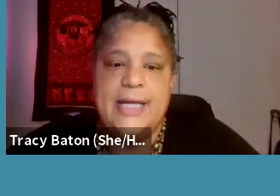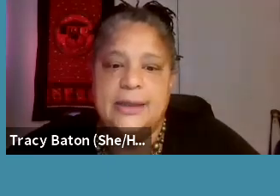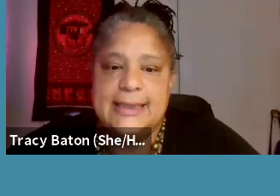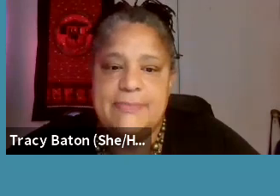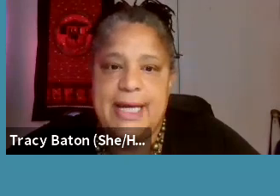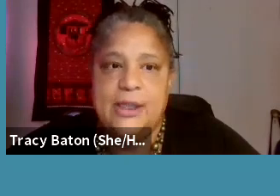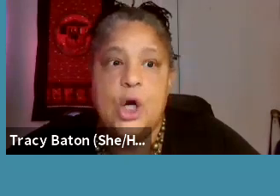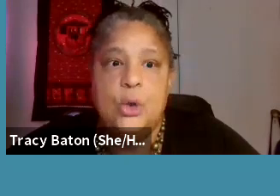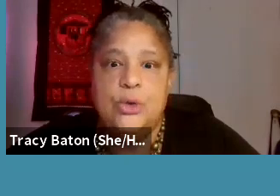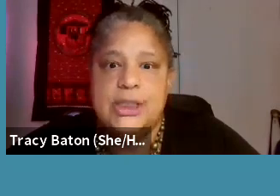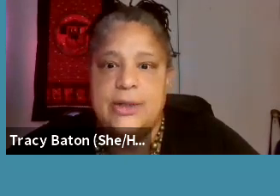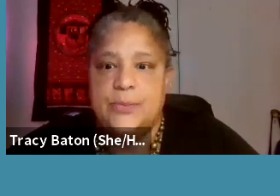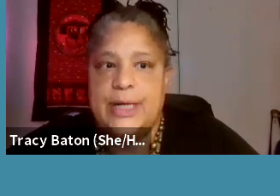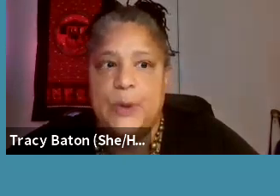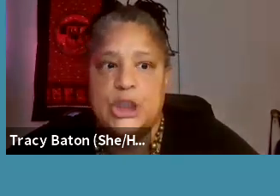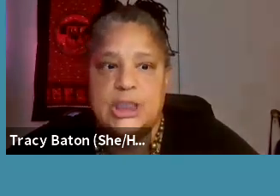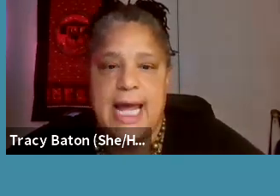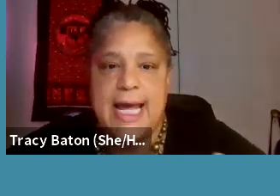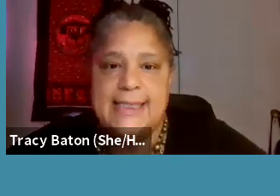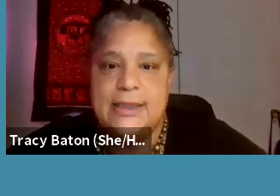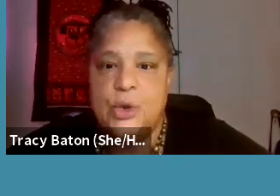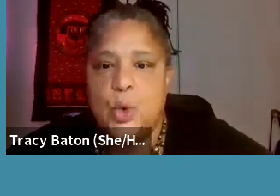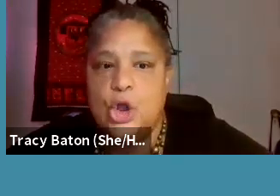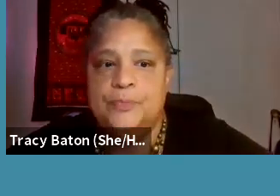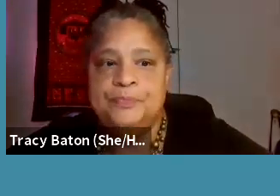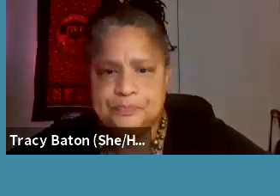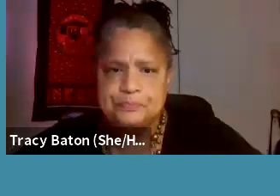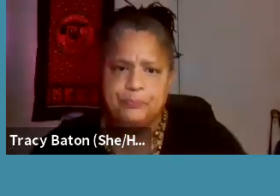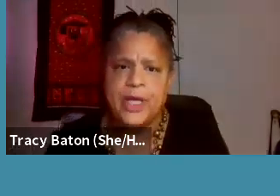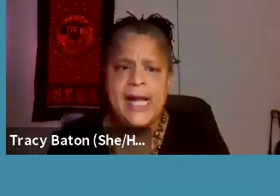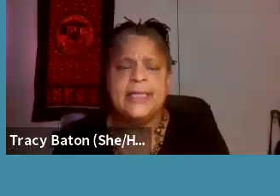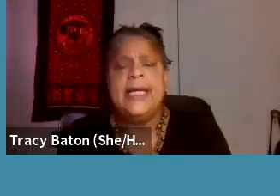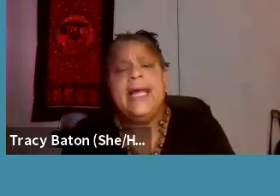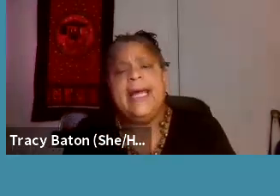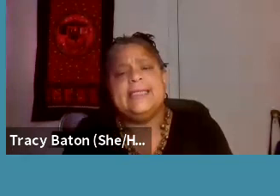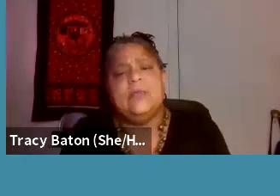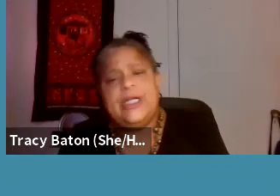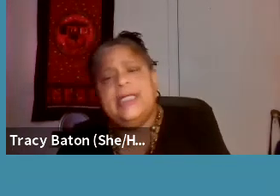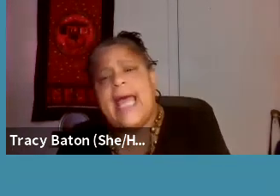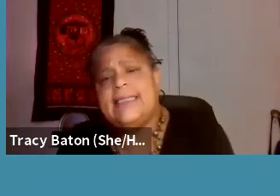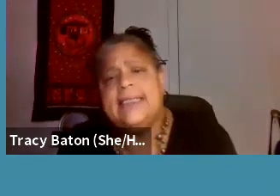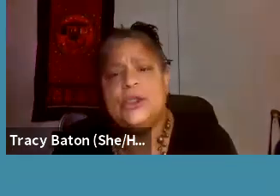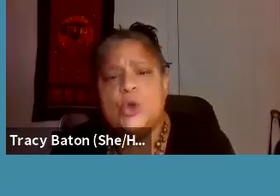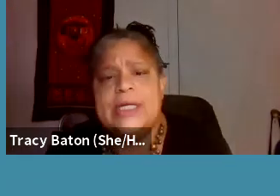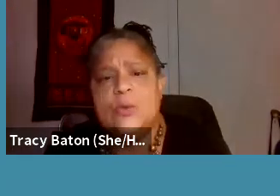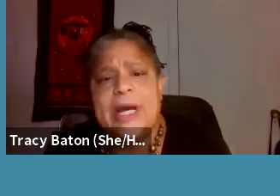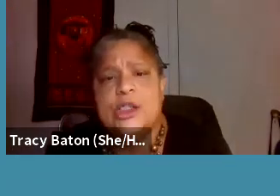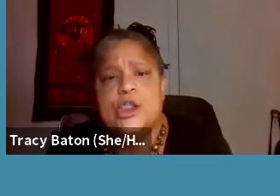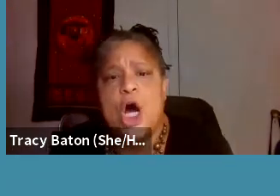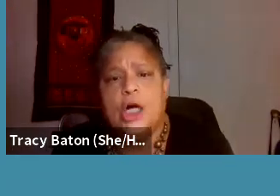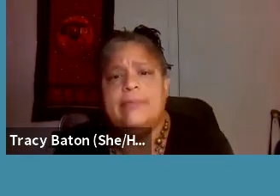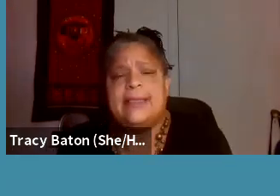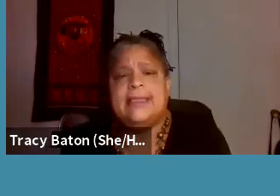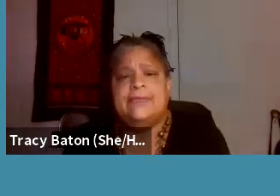the panelists may know the genderbread person as a tool. And it's a really excellent tool as a way